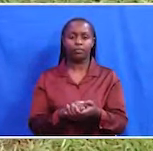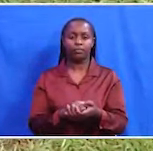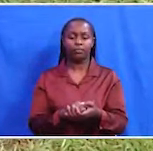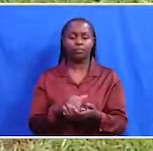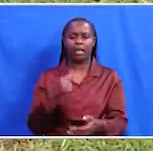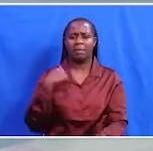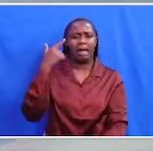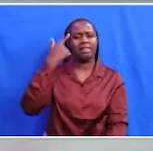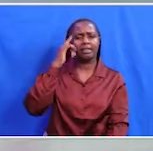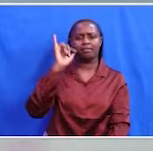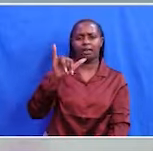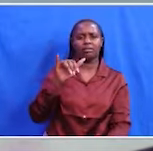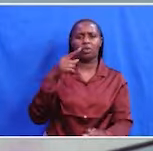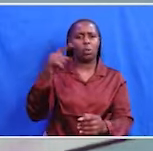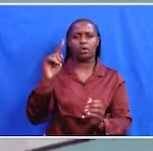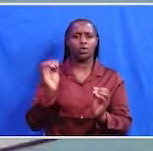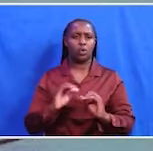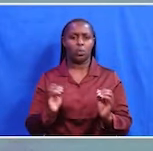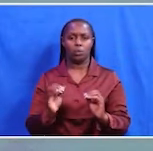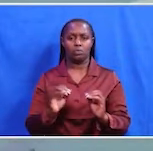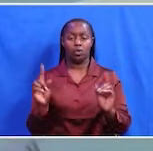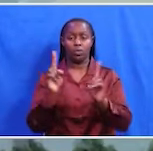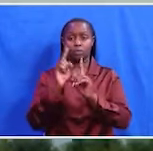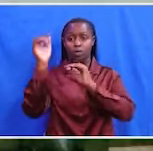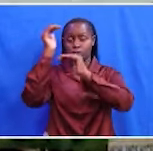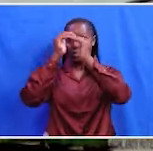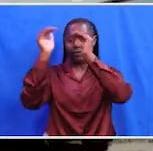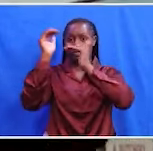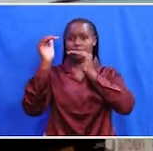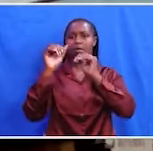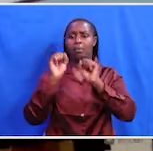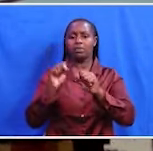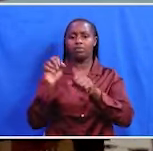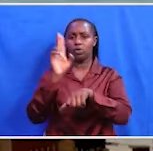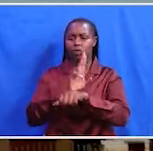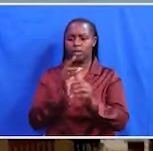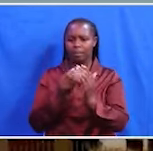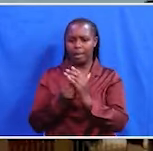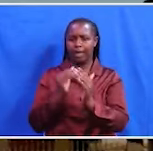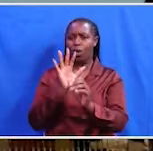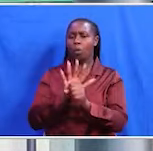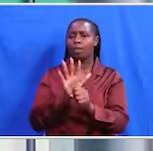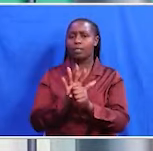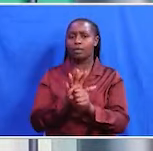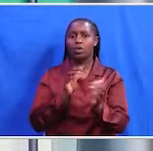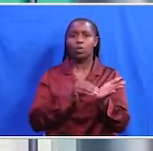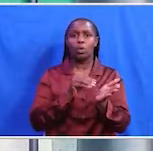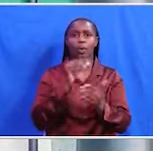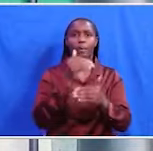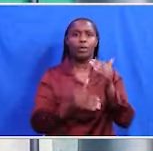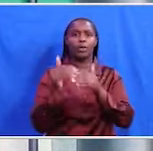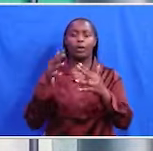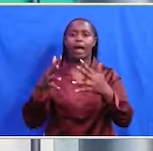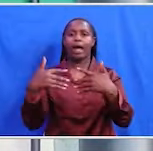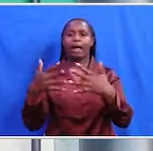so. Asked why the university would spend such an amount of money to build a gate where not even